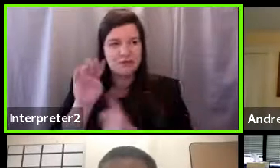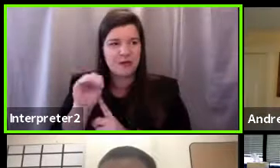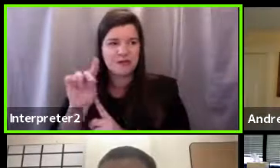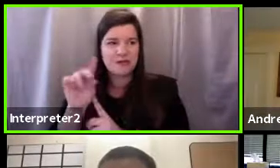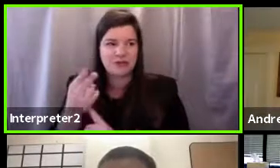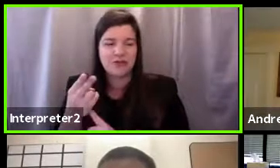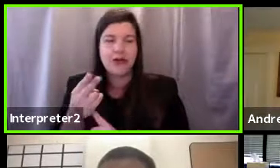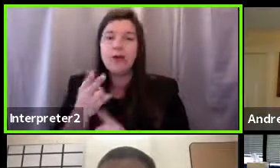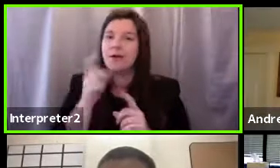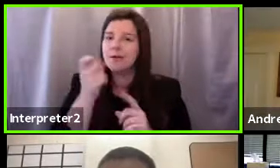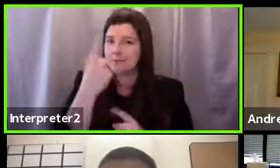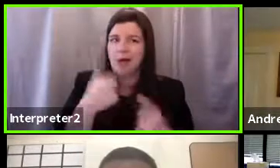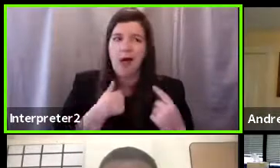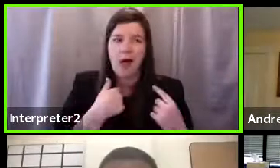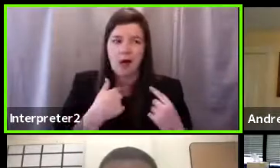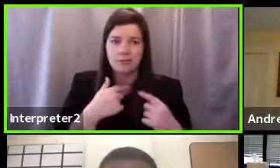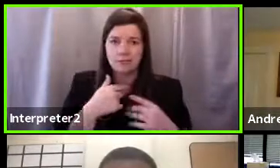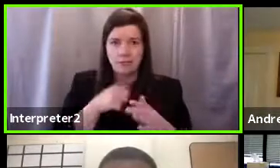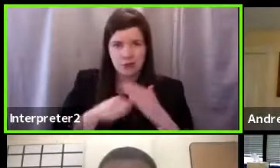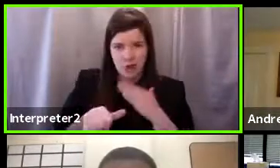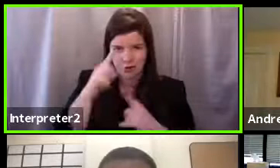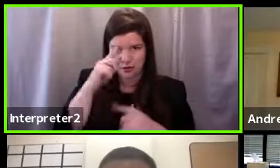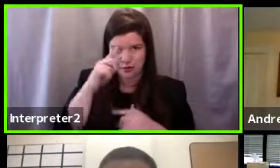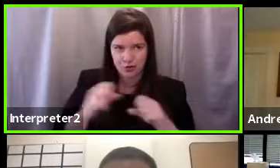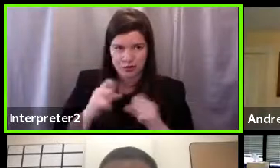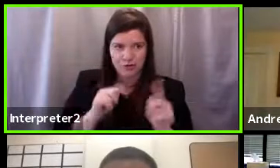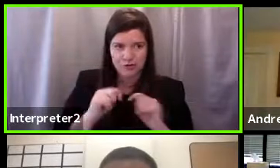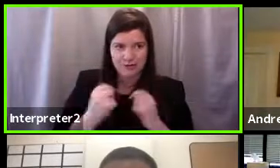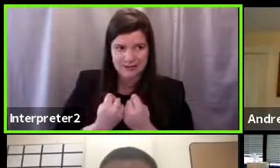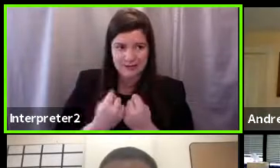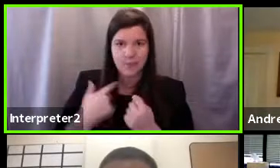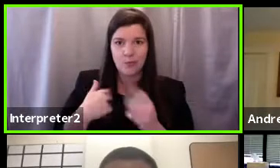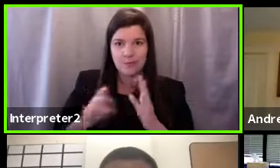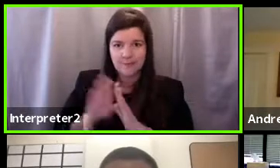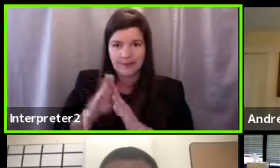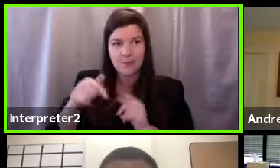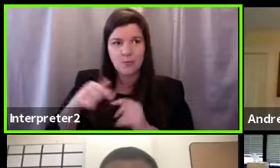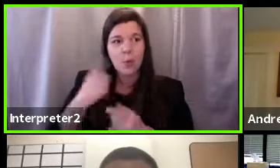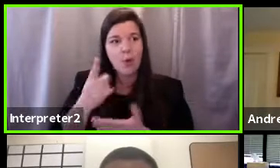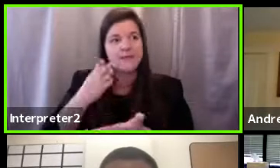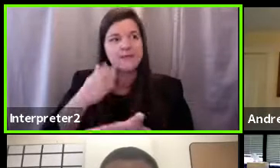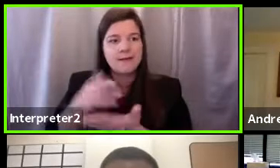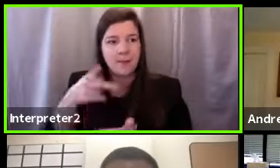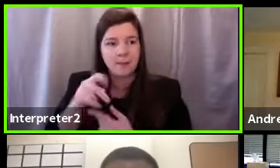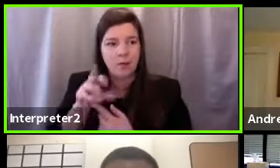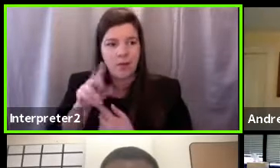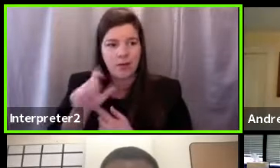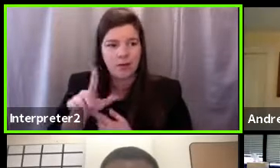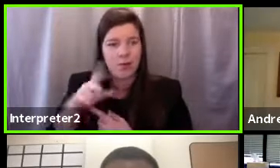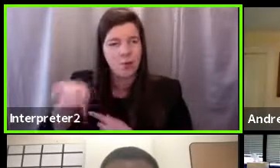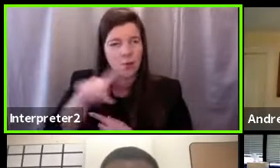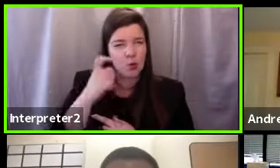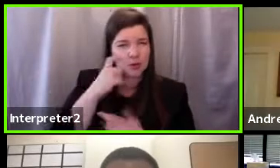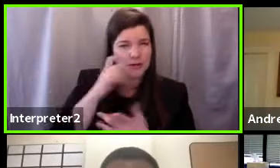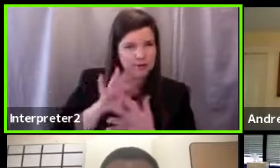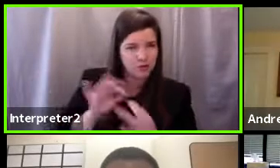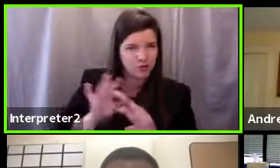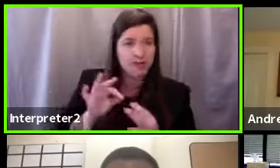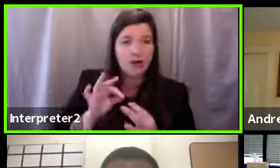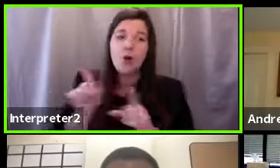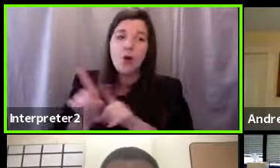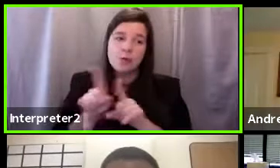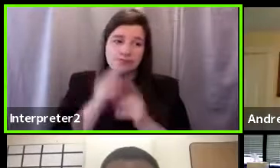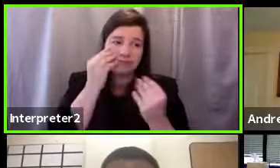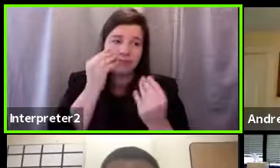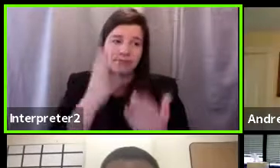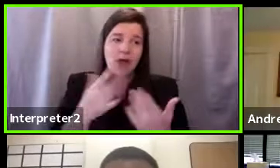part of the strategy team that put together the one-stop portal that we were speaking of. And also, I spent about